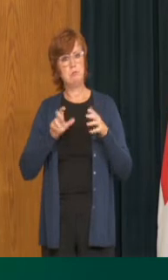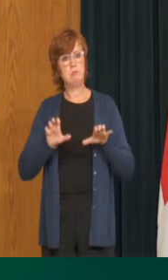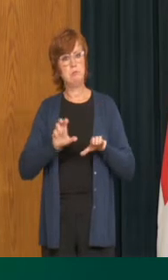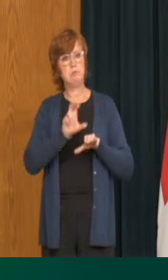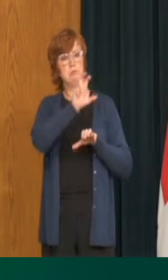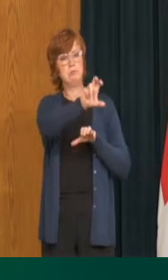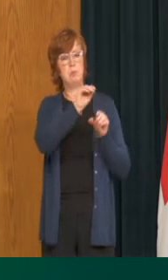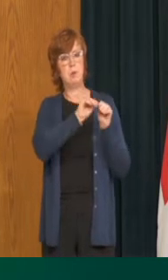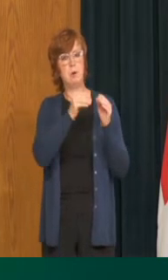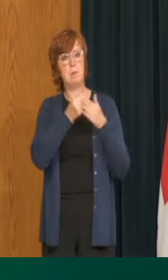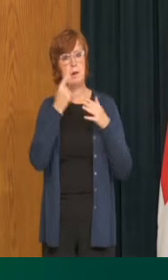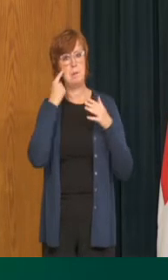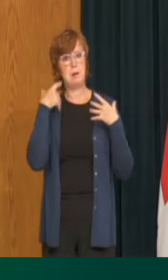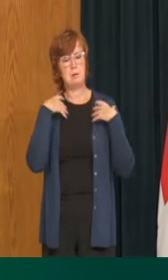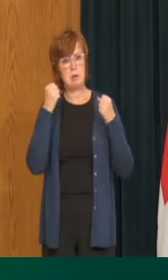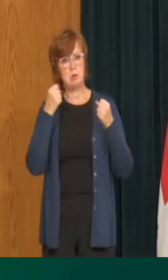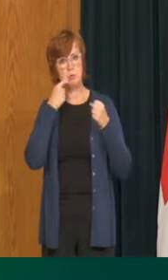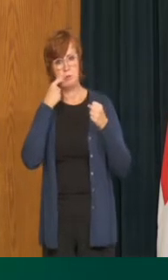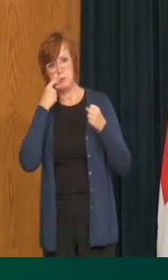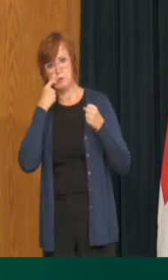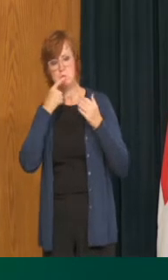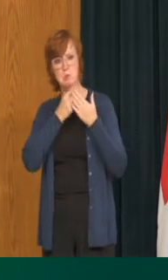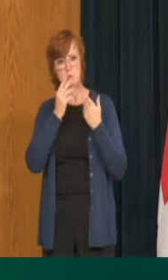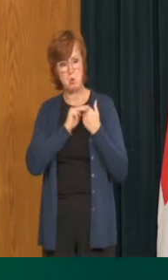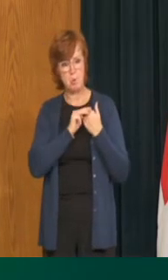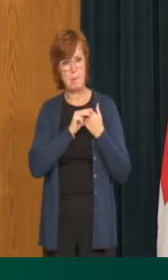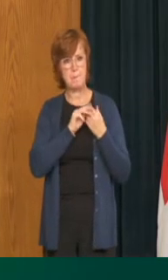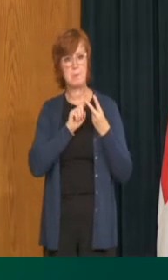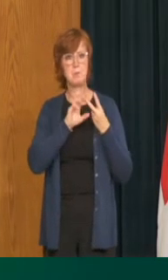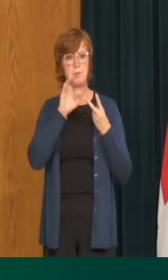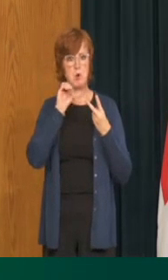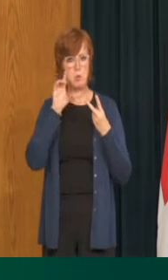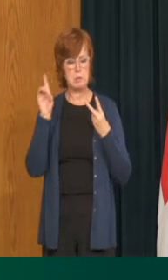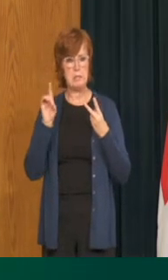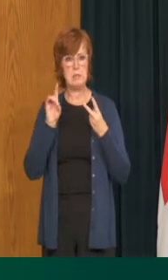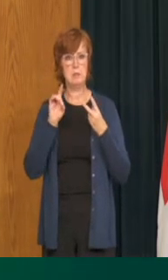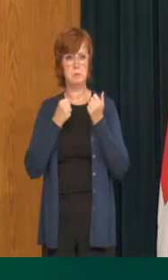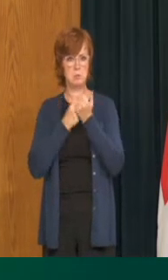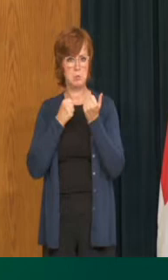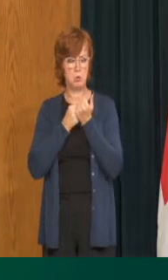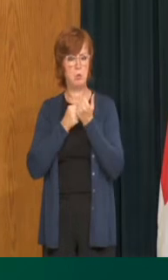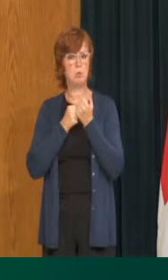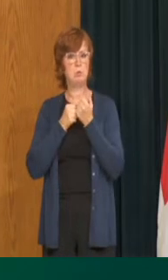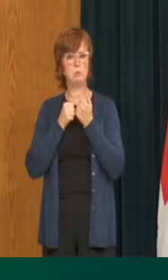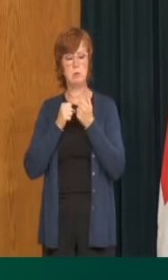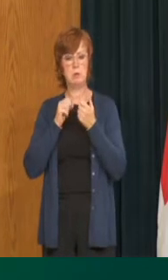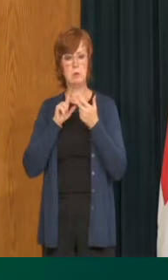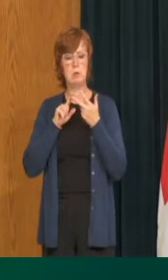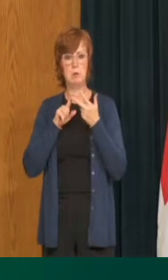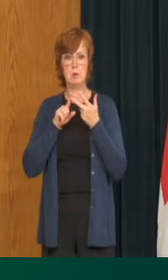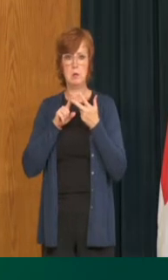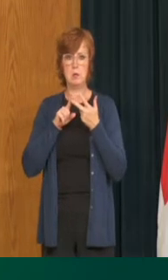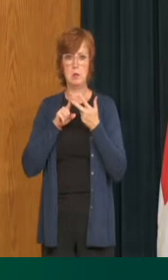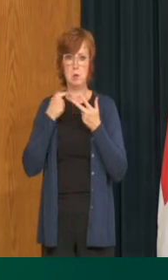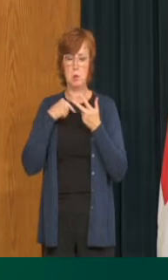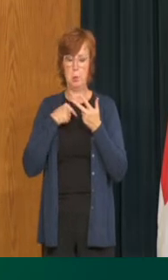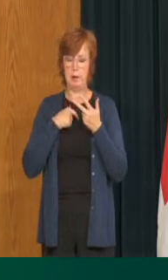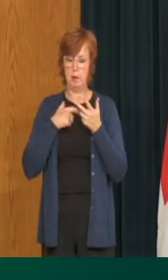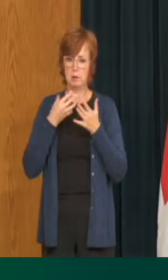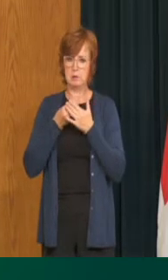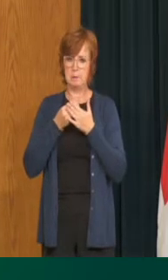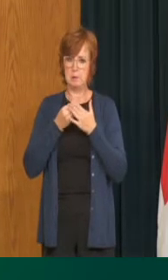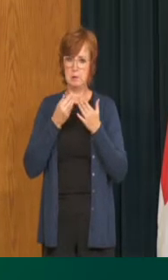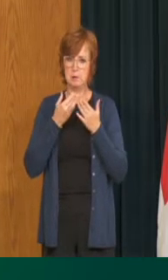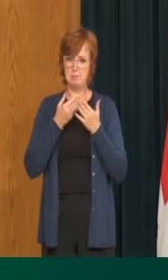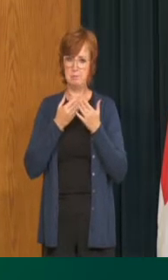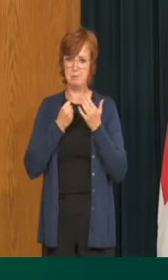services, in particular in addictions and overdose support. heavily, as I said, in particular over the